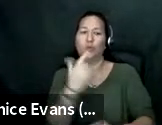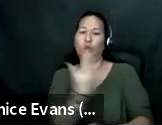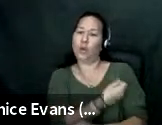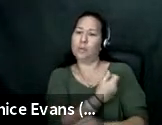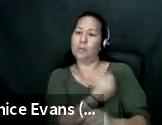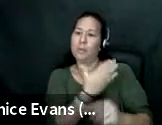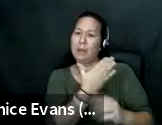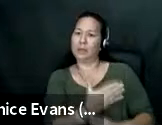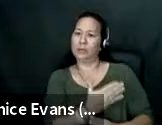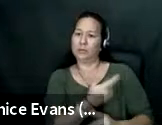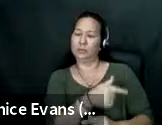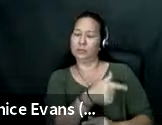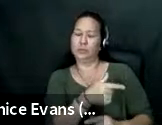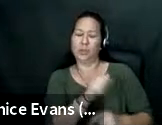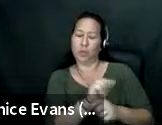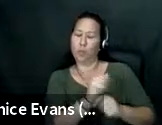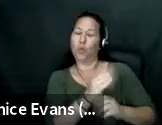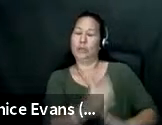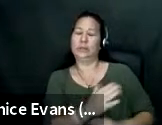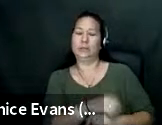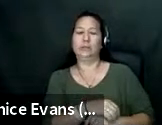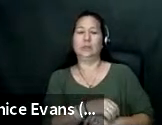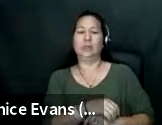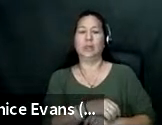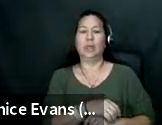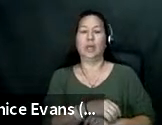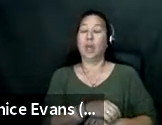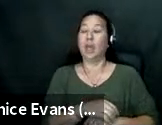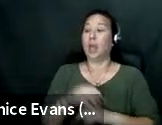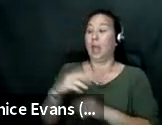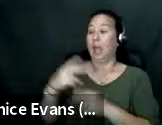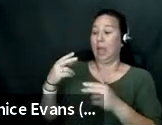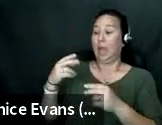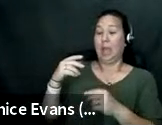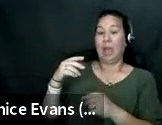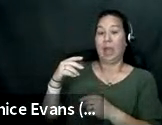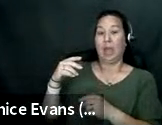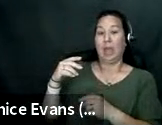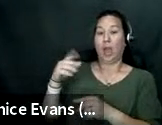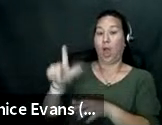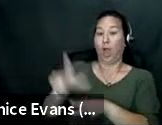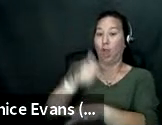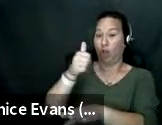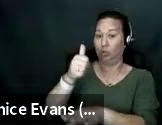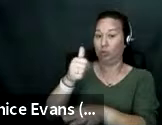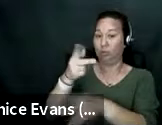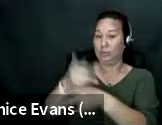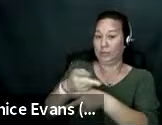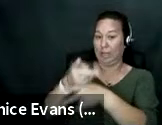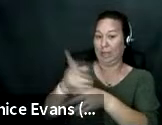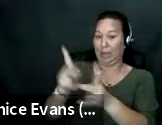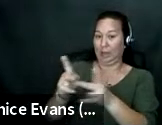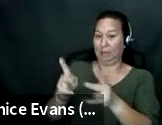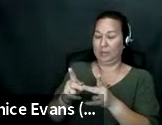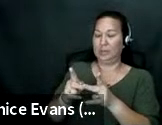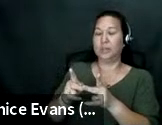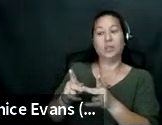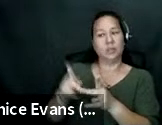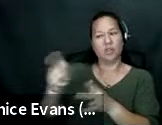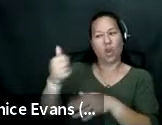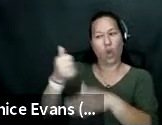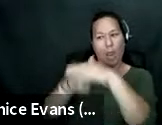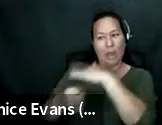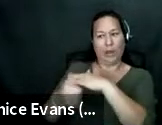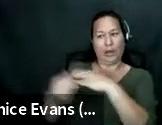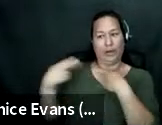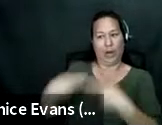facilities. So they are required to abide by the aerosol transmissible disease standards. And